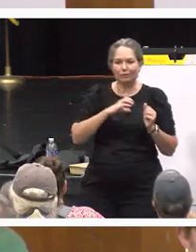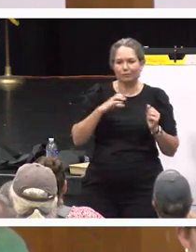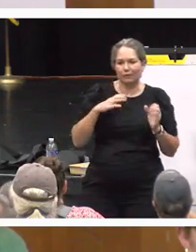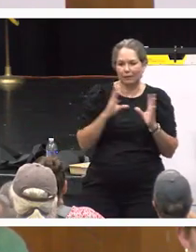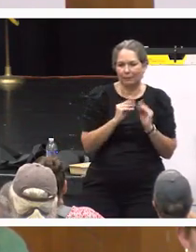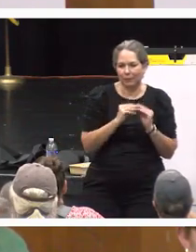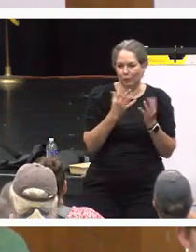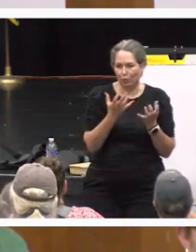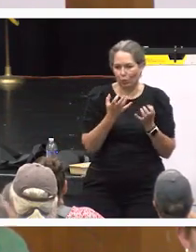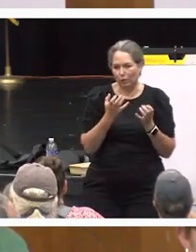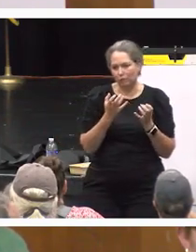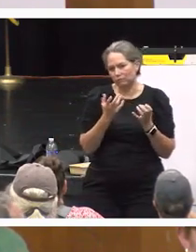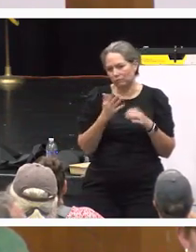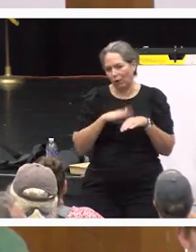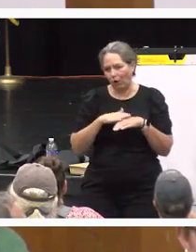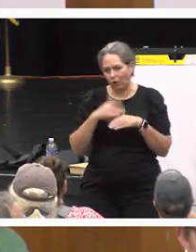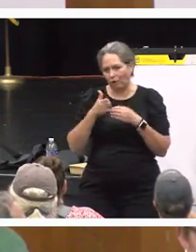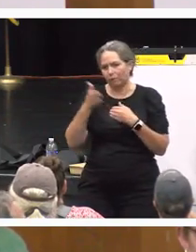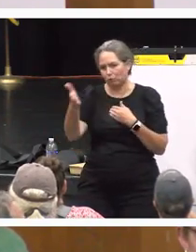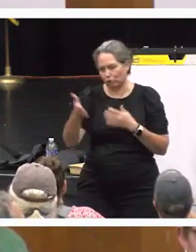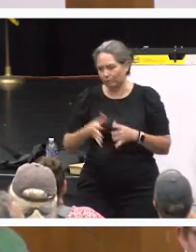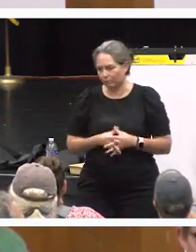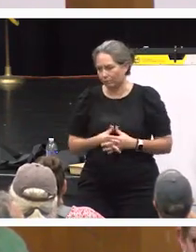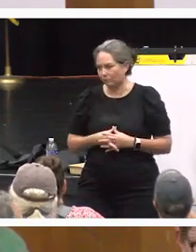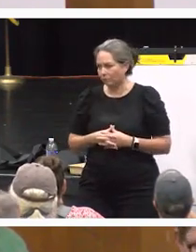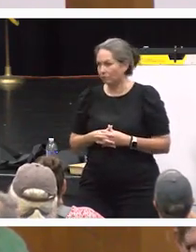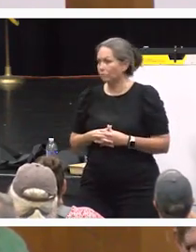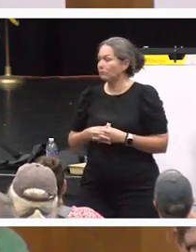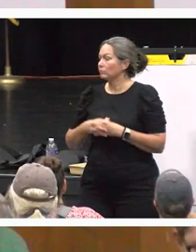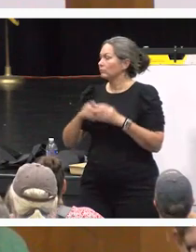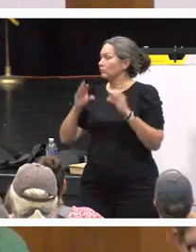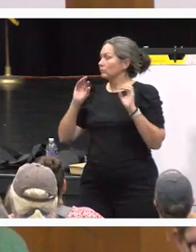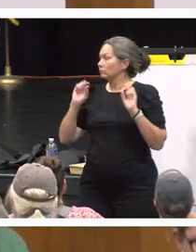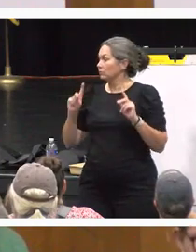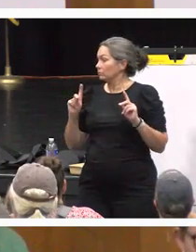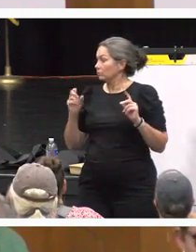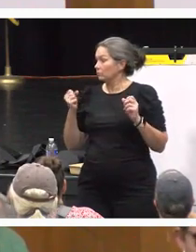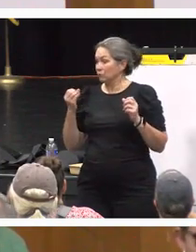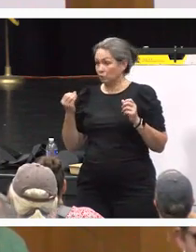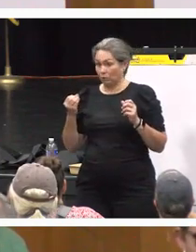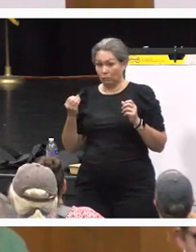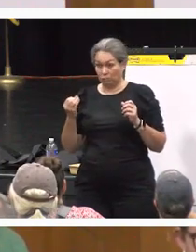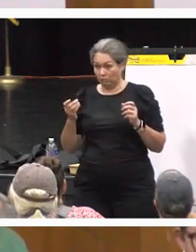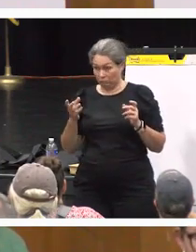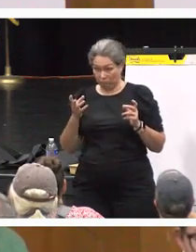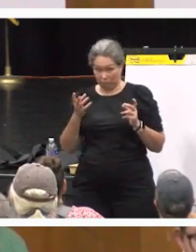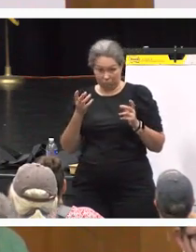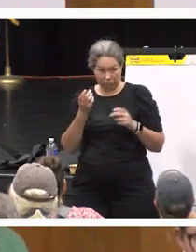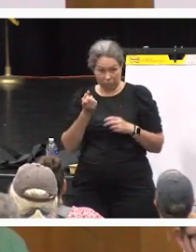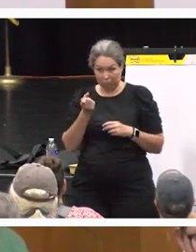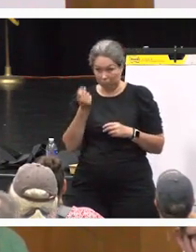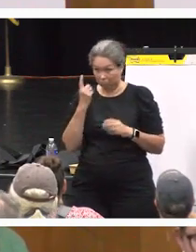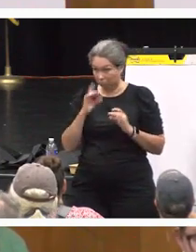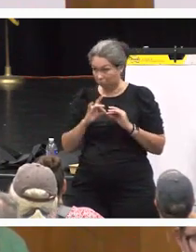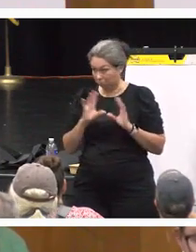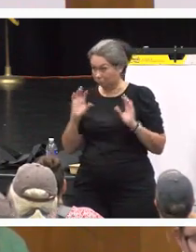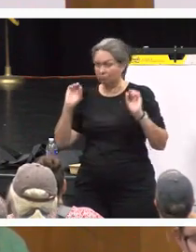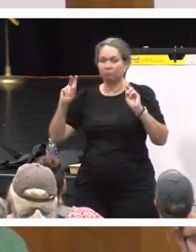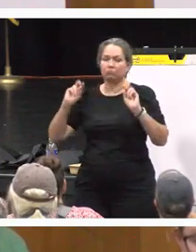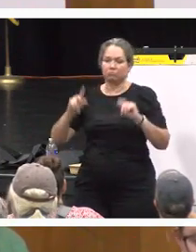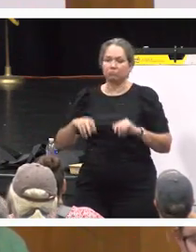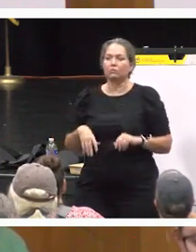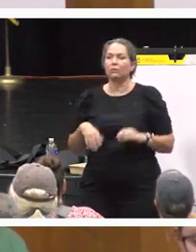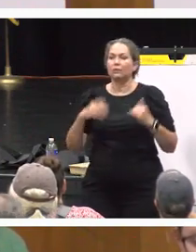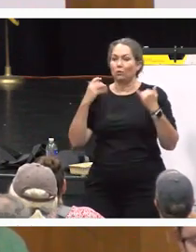committee like that into the future, okay? So, everybody got the idea? All right, so